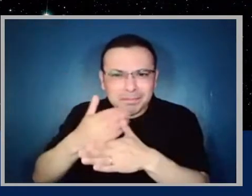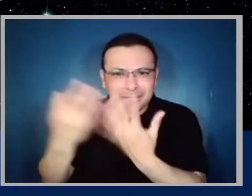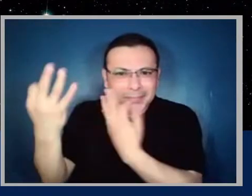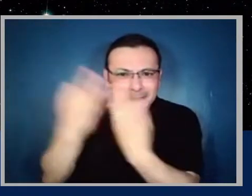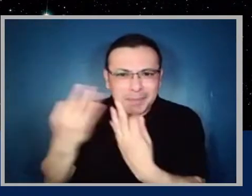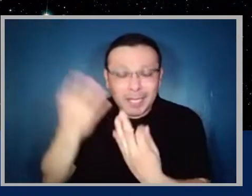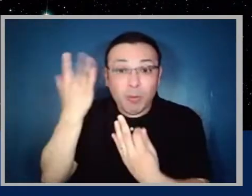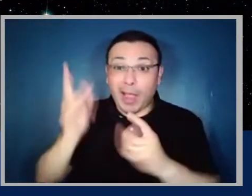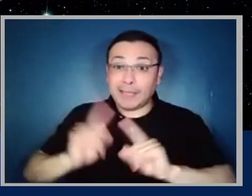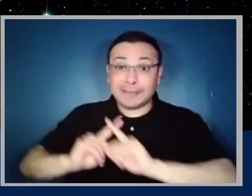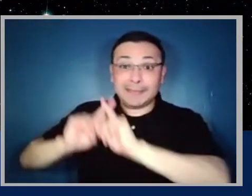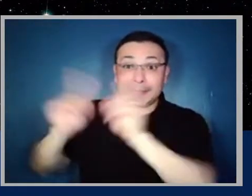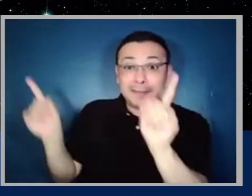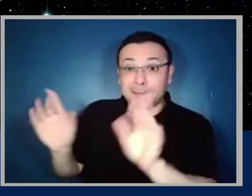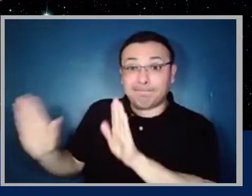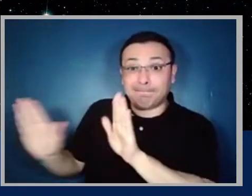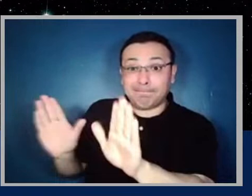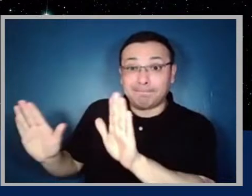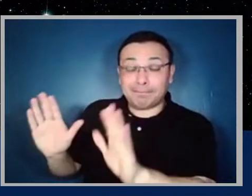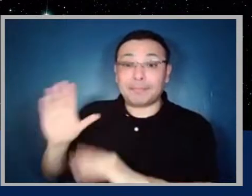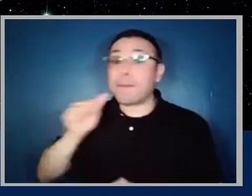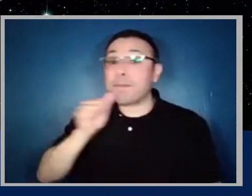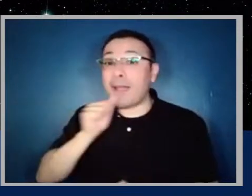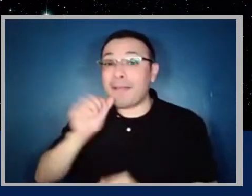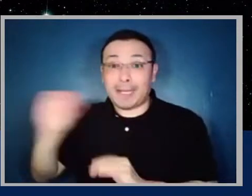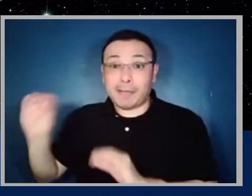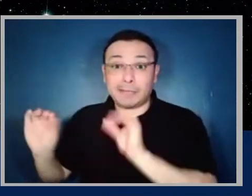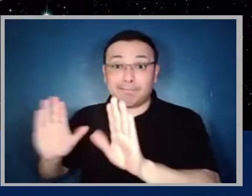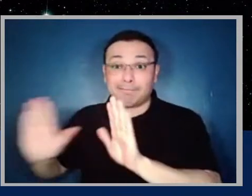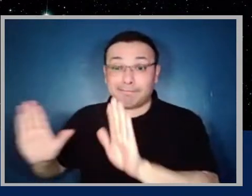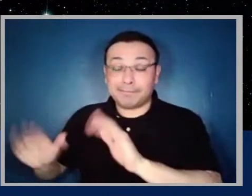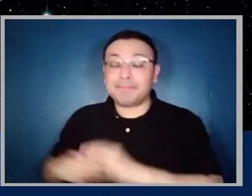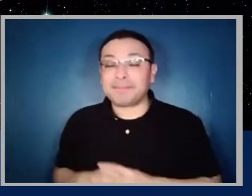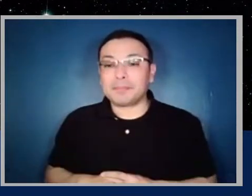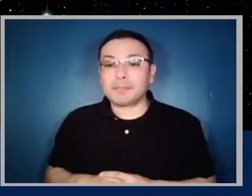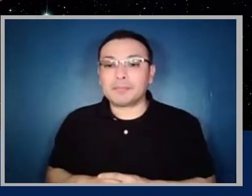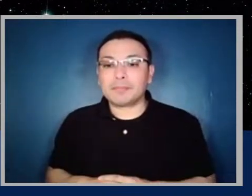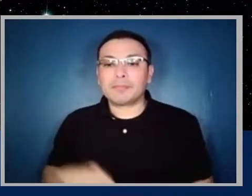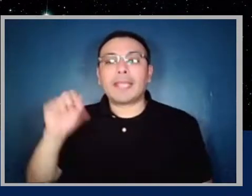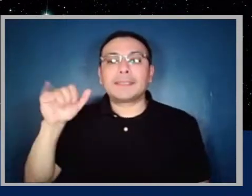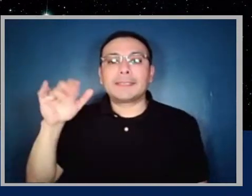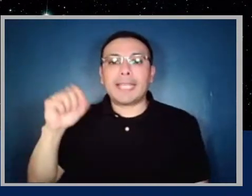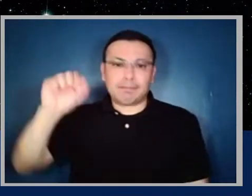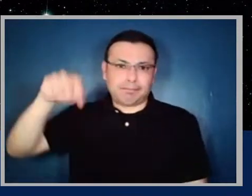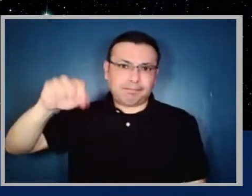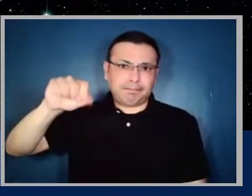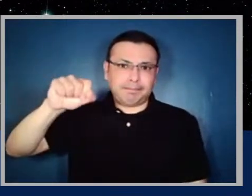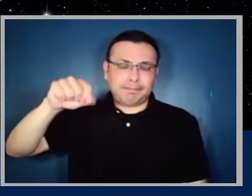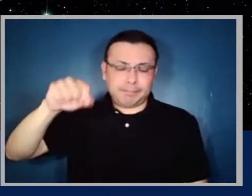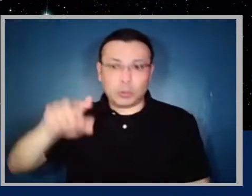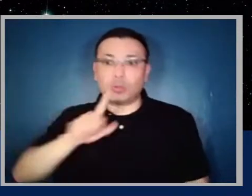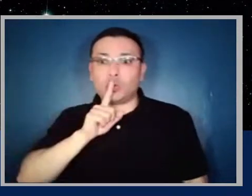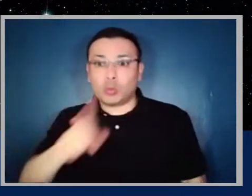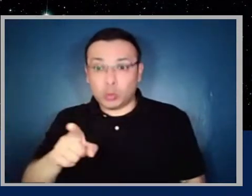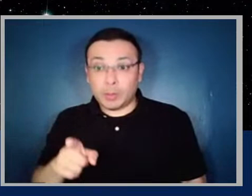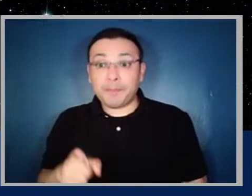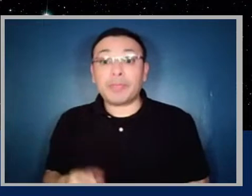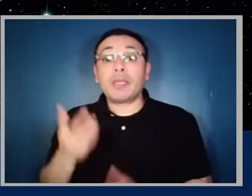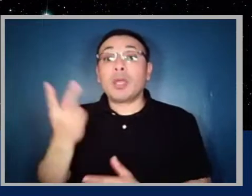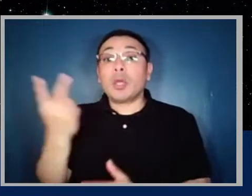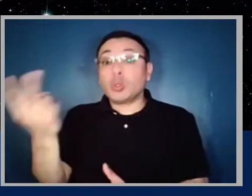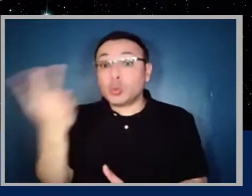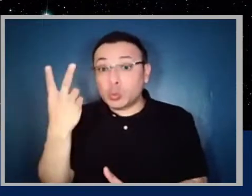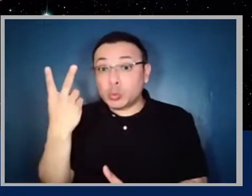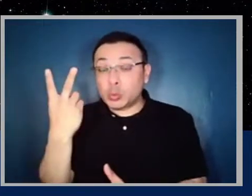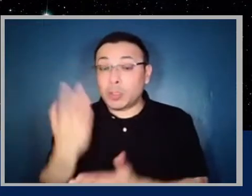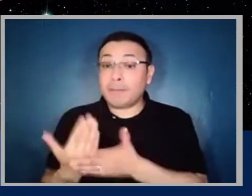absolutely is it developed or? Yeah, absolutely. And they were able to successfully perform recovery operations for their 2 previous